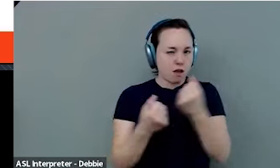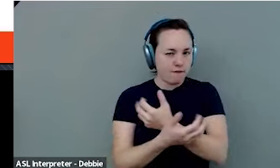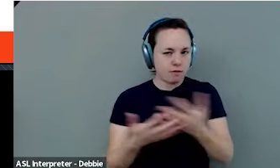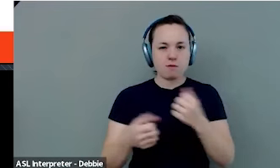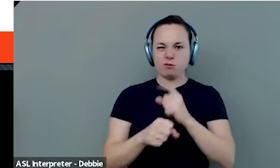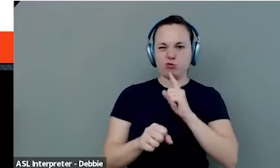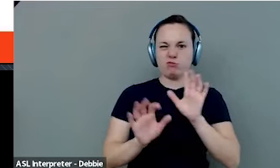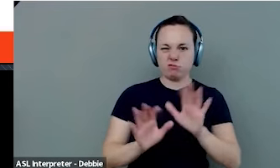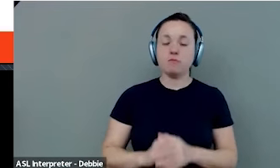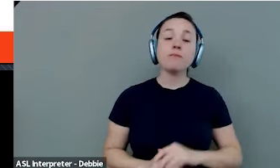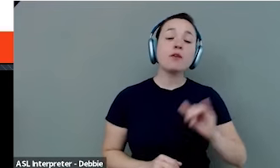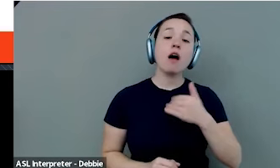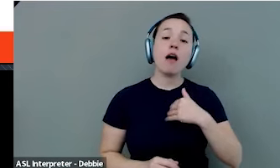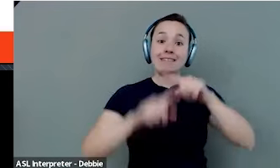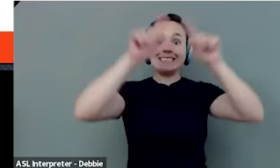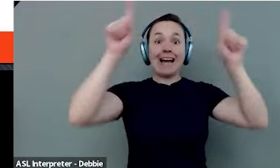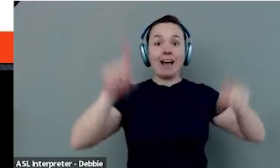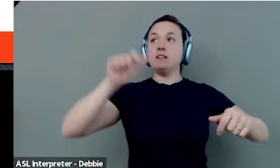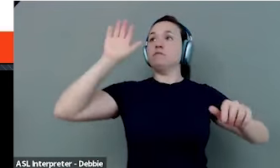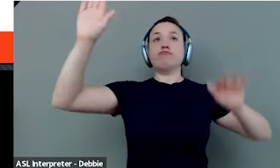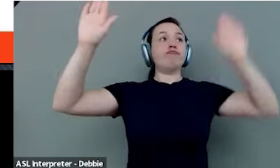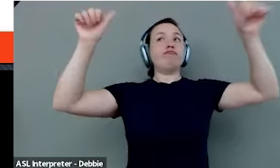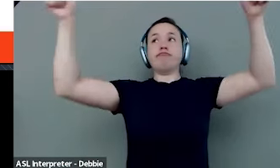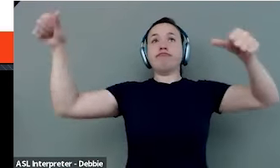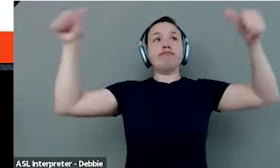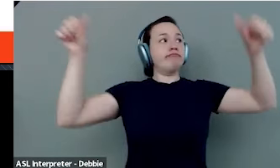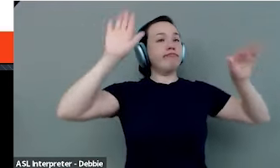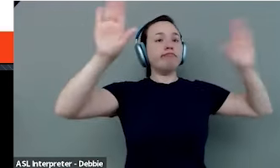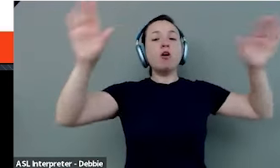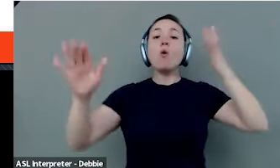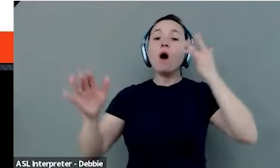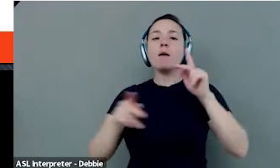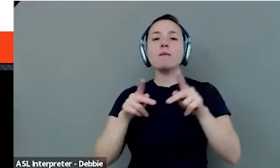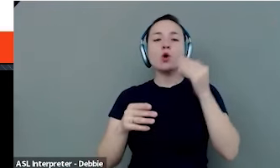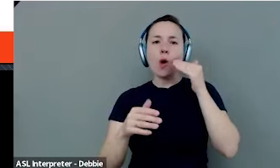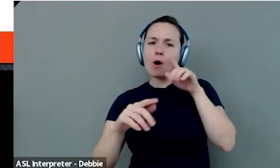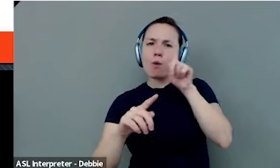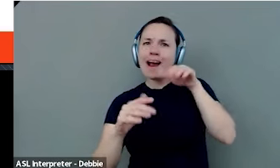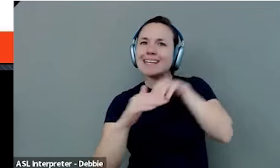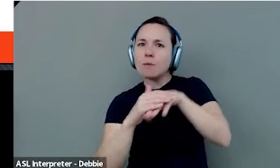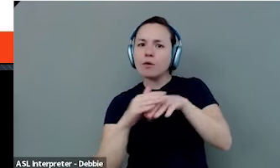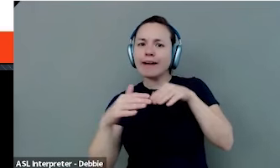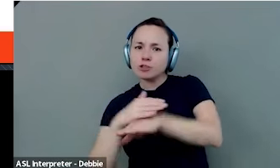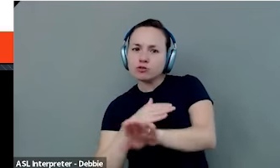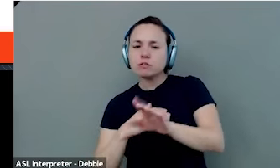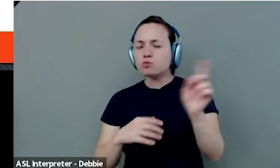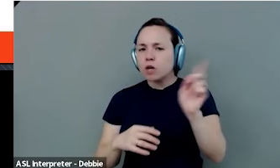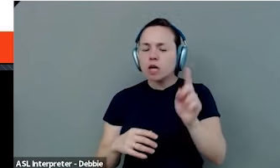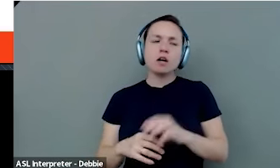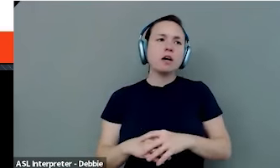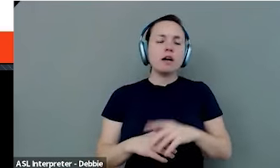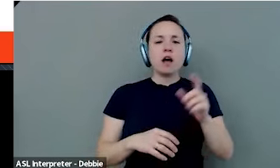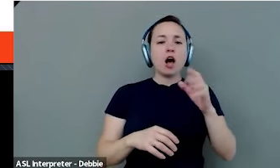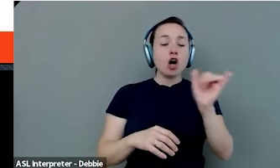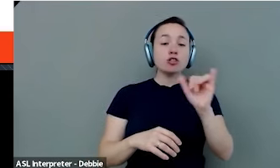have signage throughout our building directing voters to accessible entrances, drop-off locations, the restrooms, and